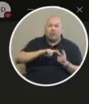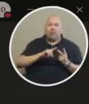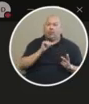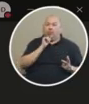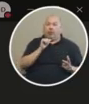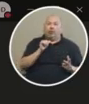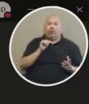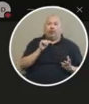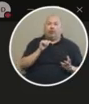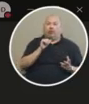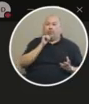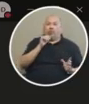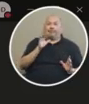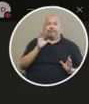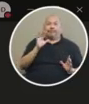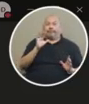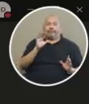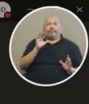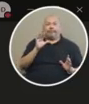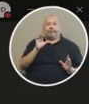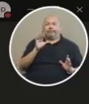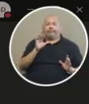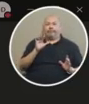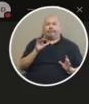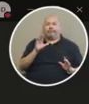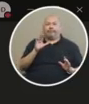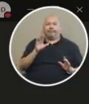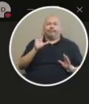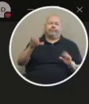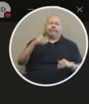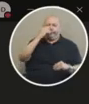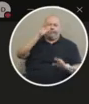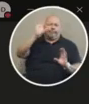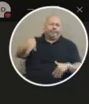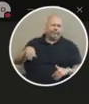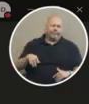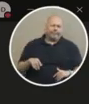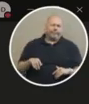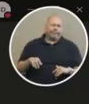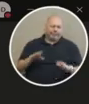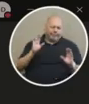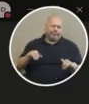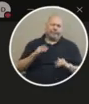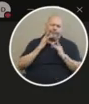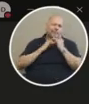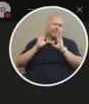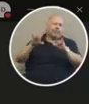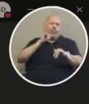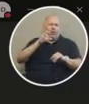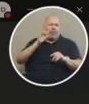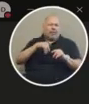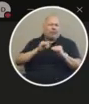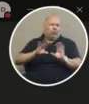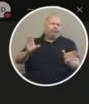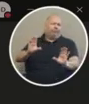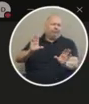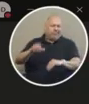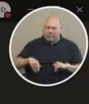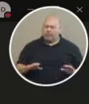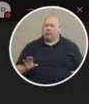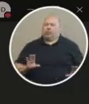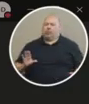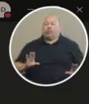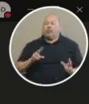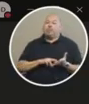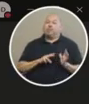not going to like, shrimp on that. We're not going to like say scrimp on that really and say we're not going to do that anymore. It's just that